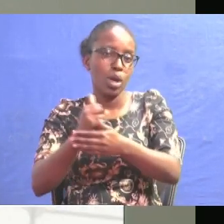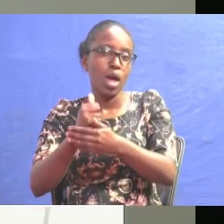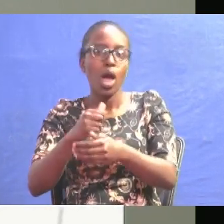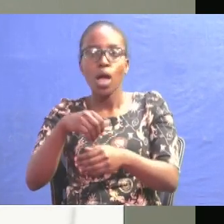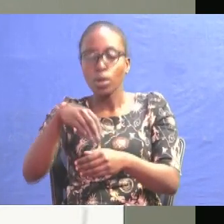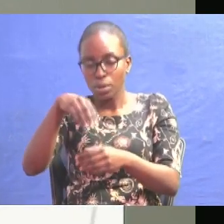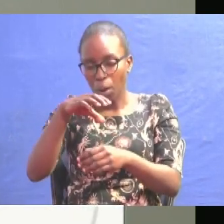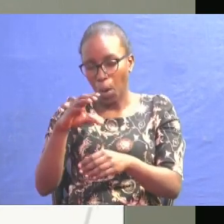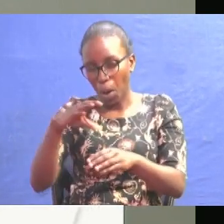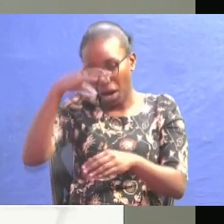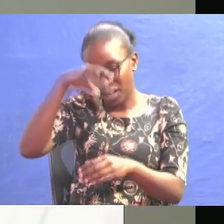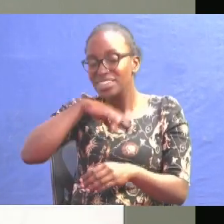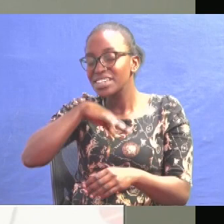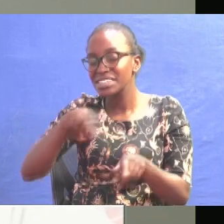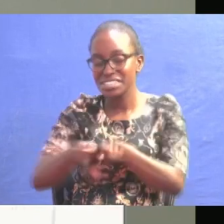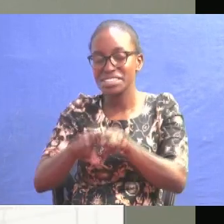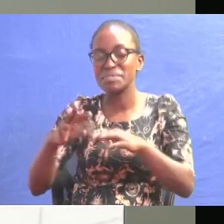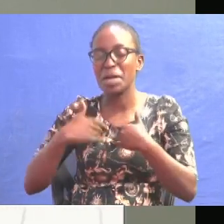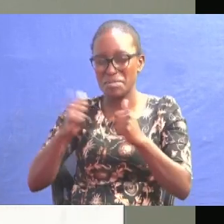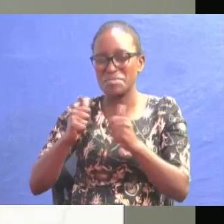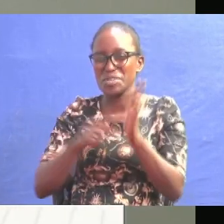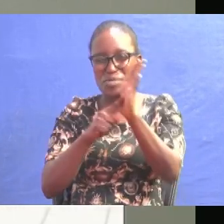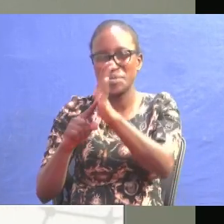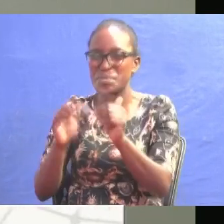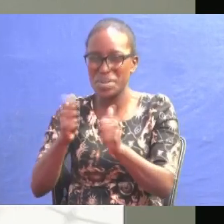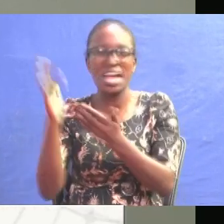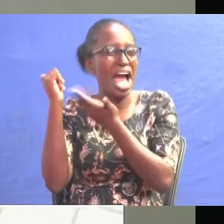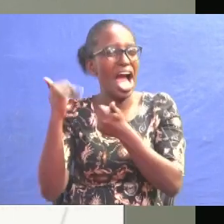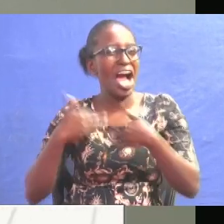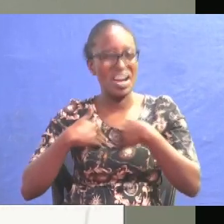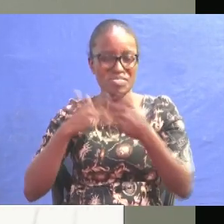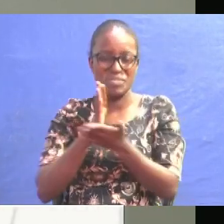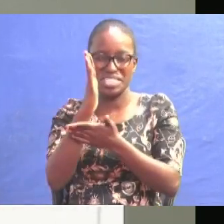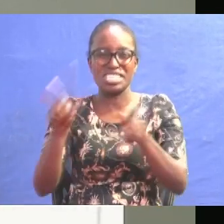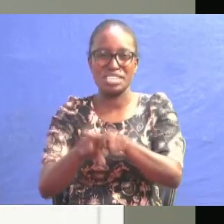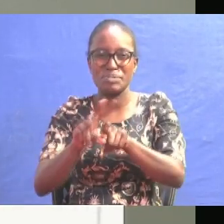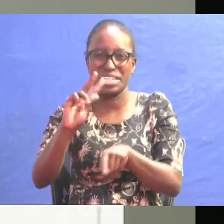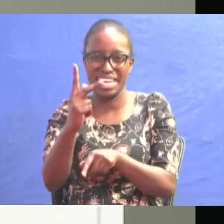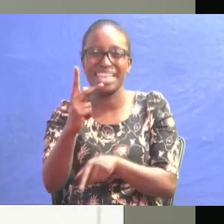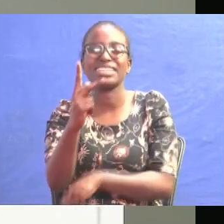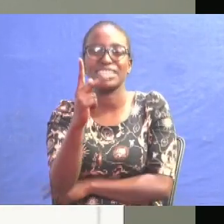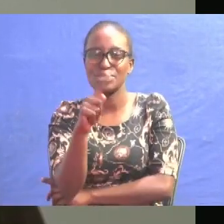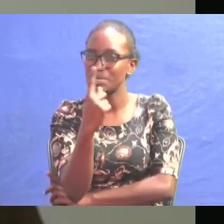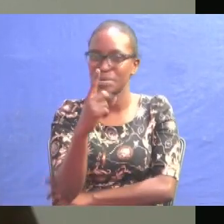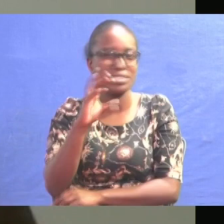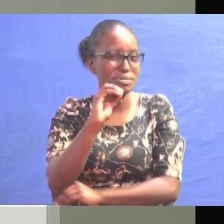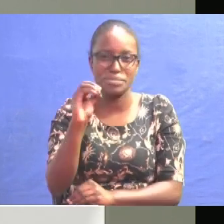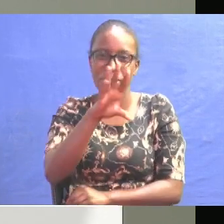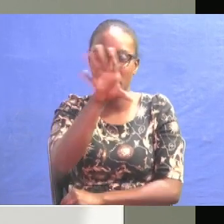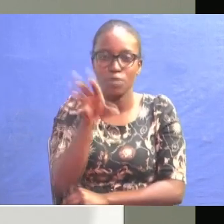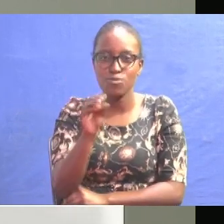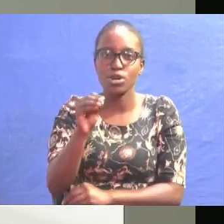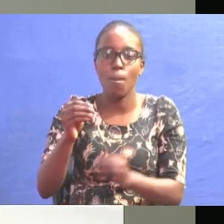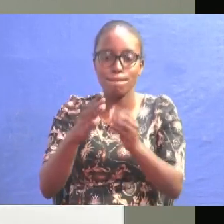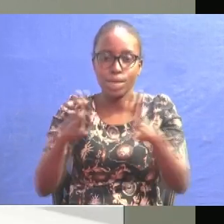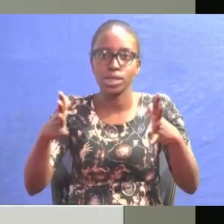AU chair, it is evident and we have hope, and it's the right time that Kenyans, not only Kenyans, but Africa and large, should